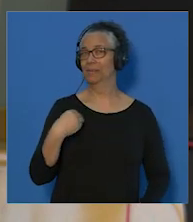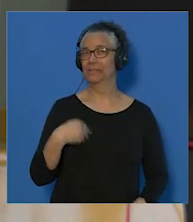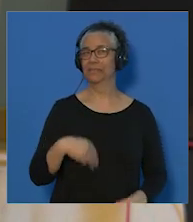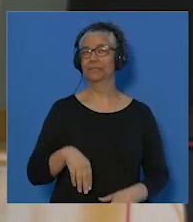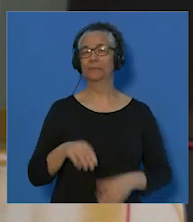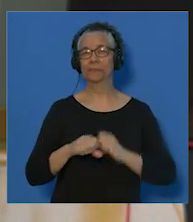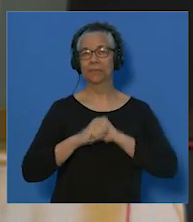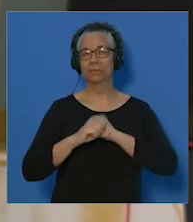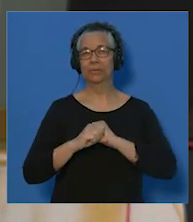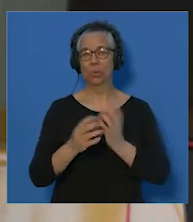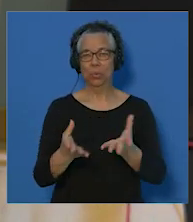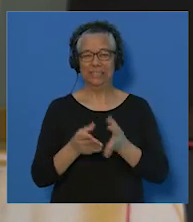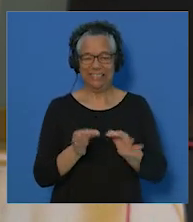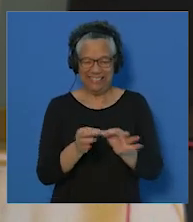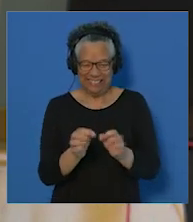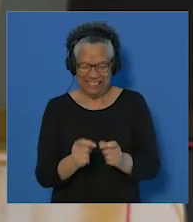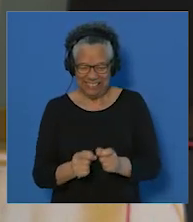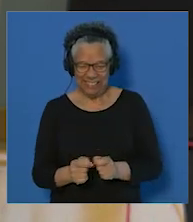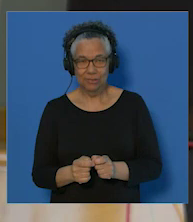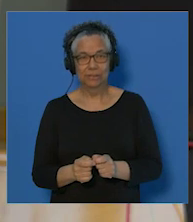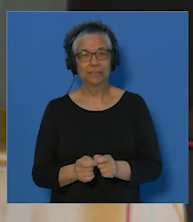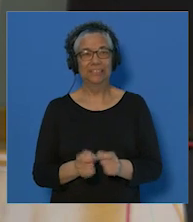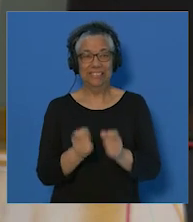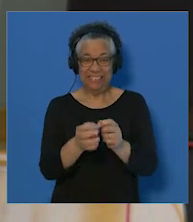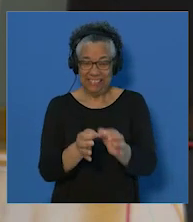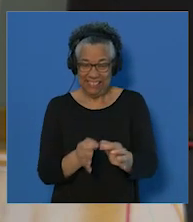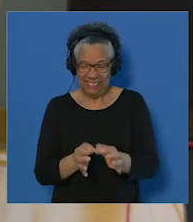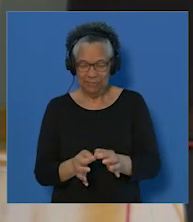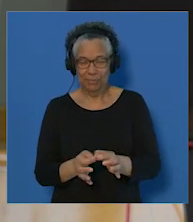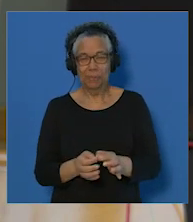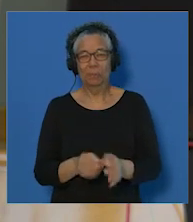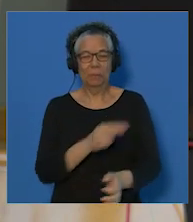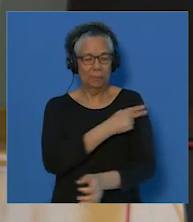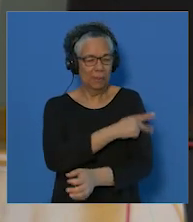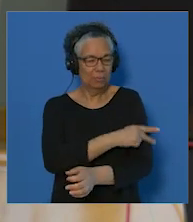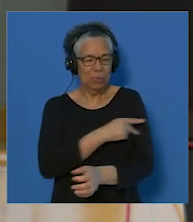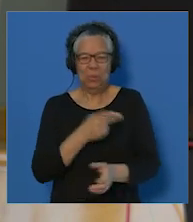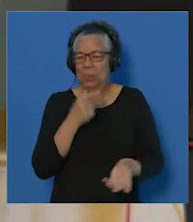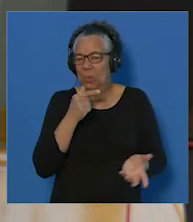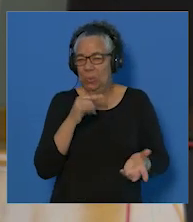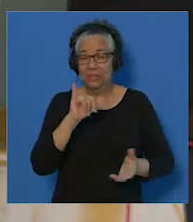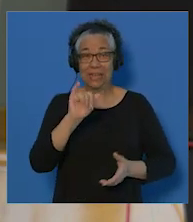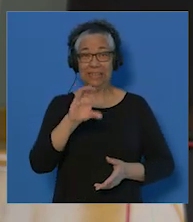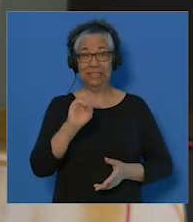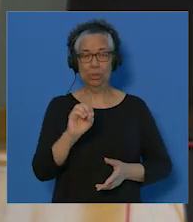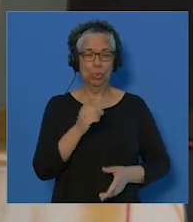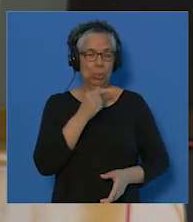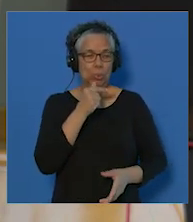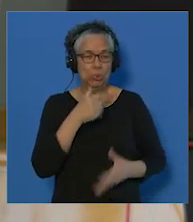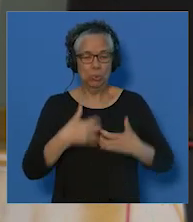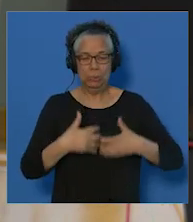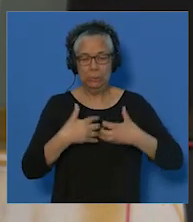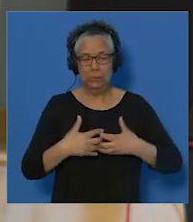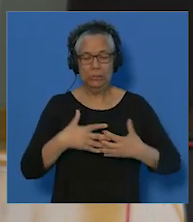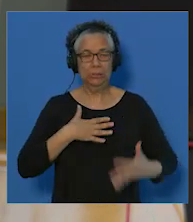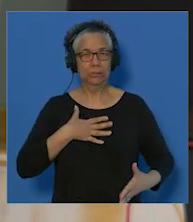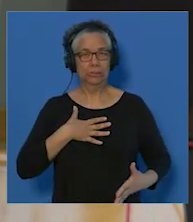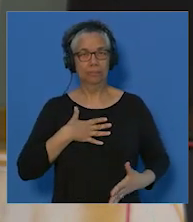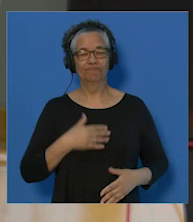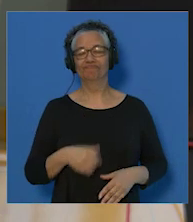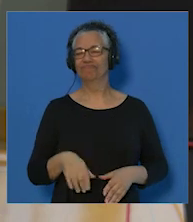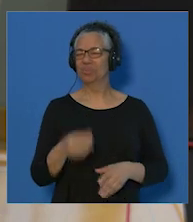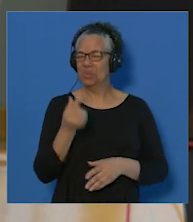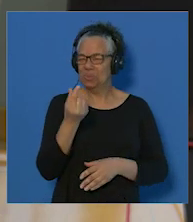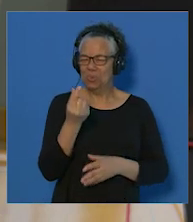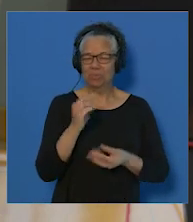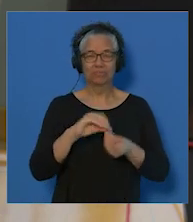for intimate details about patients, including how many are on ICU or on ventilators. And these are small numbers of people